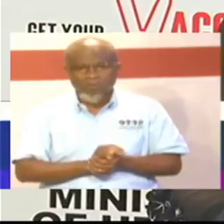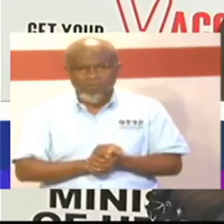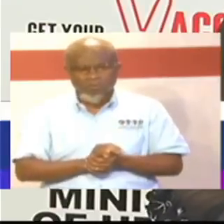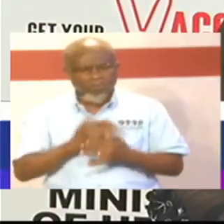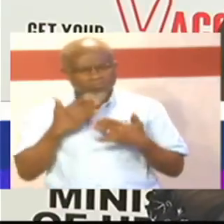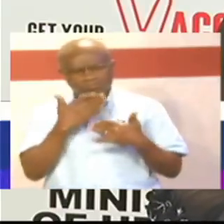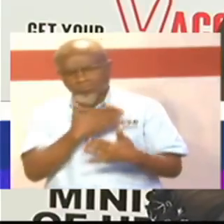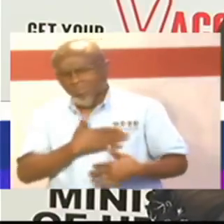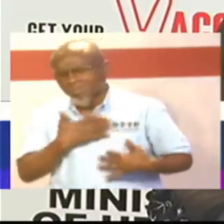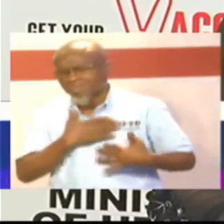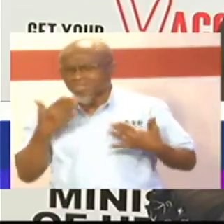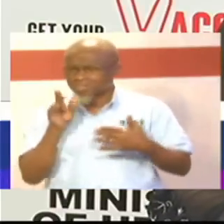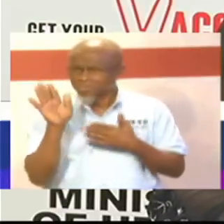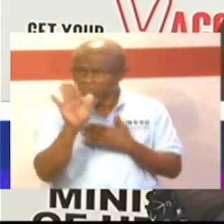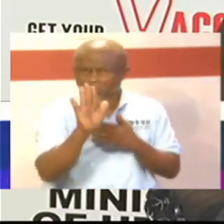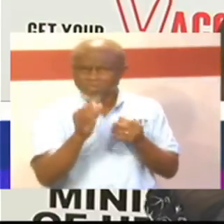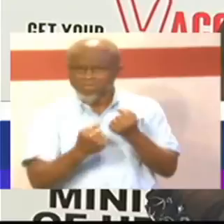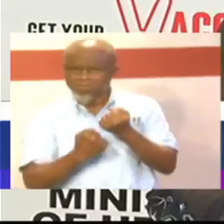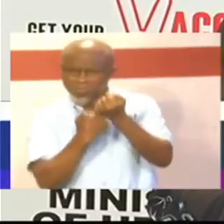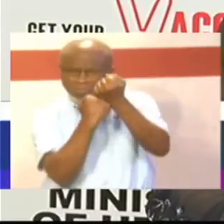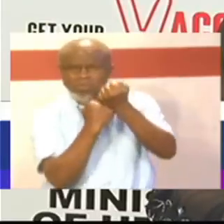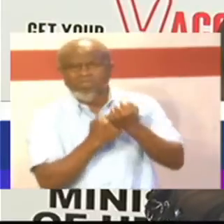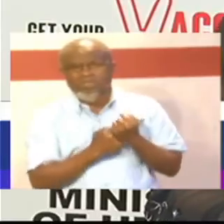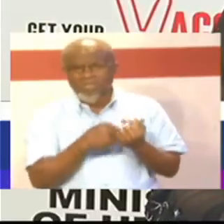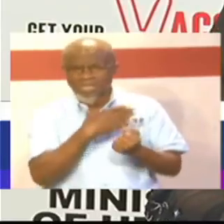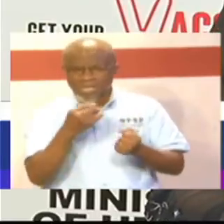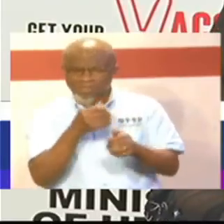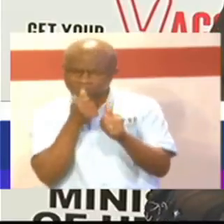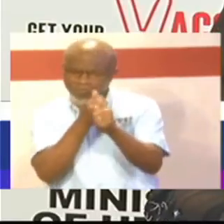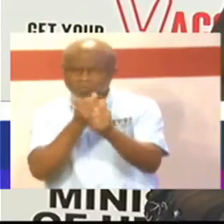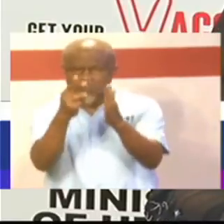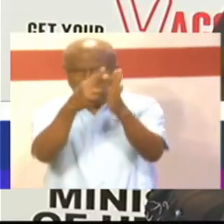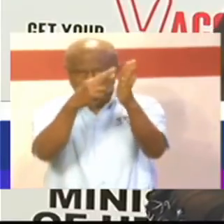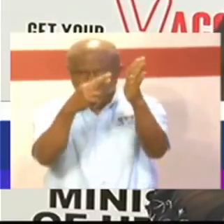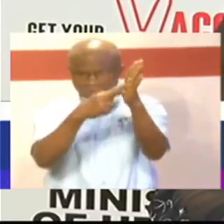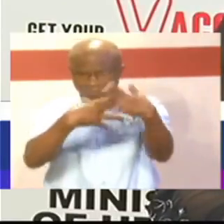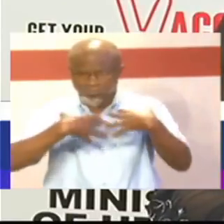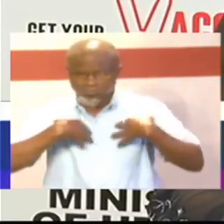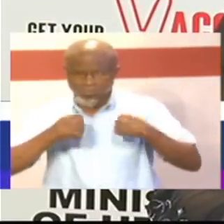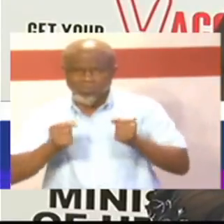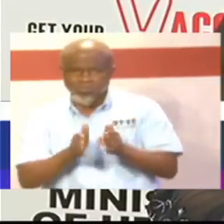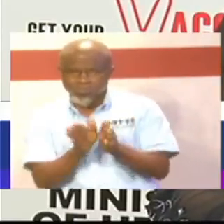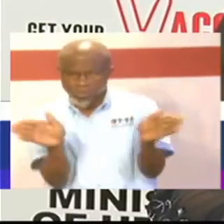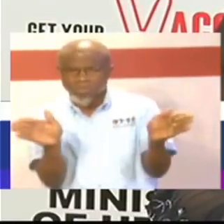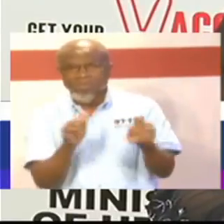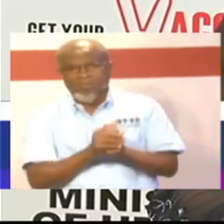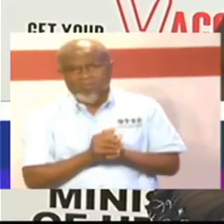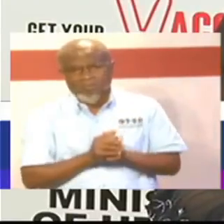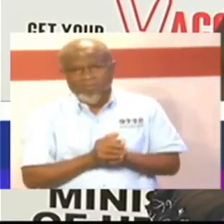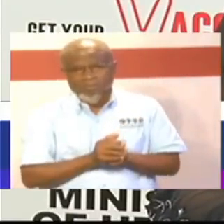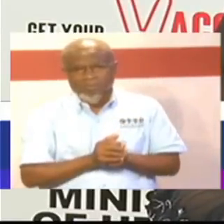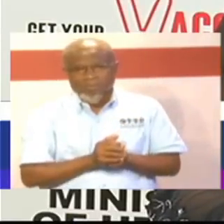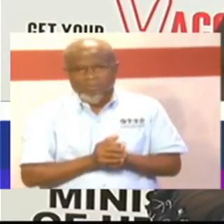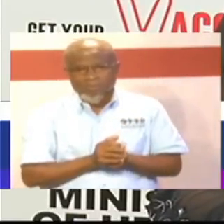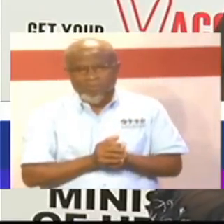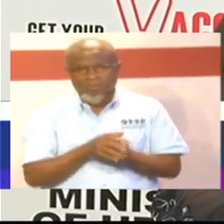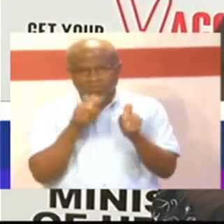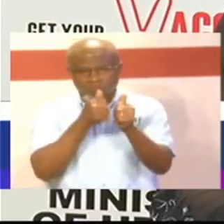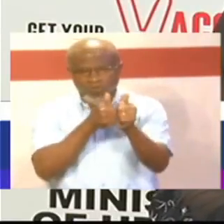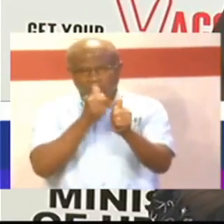appreciate all that you've done in terms of complying with the public health regulations, of complying with the 3